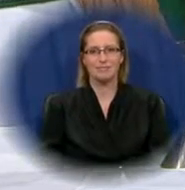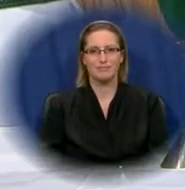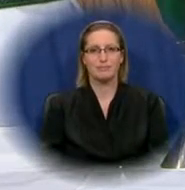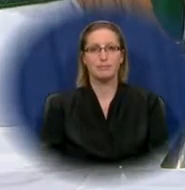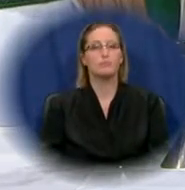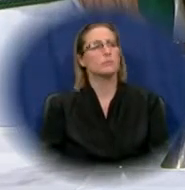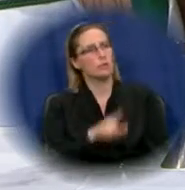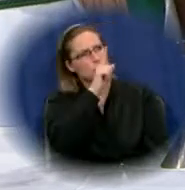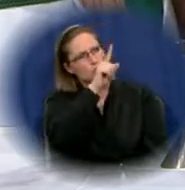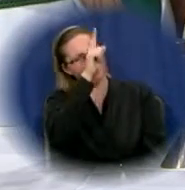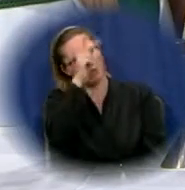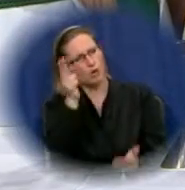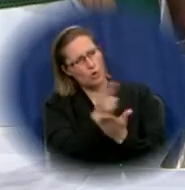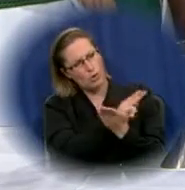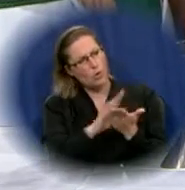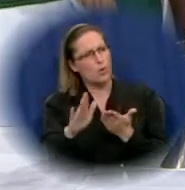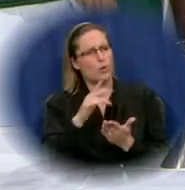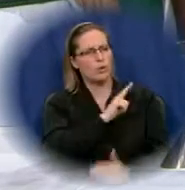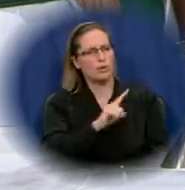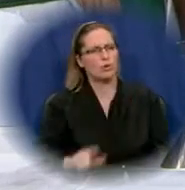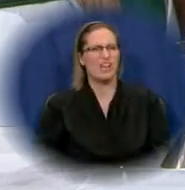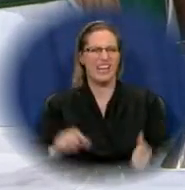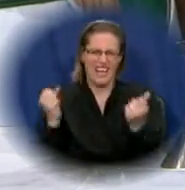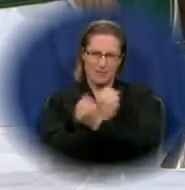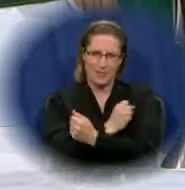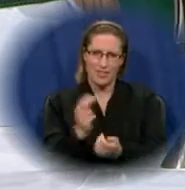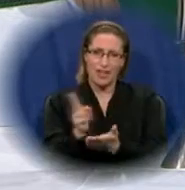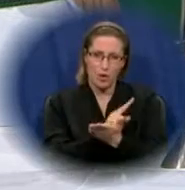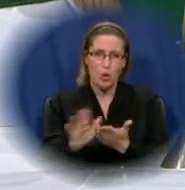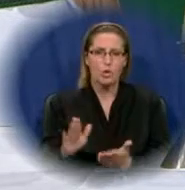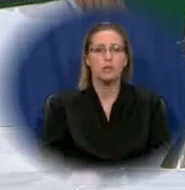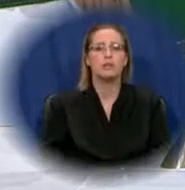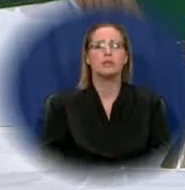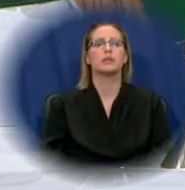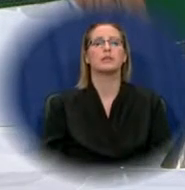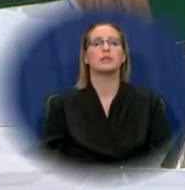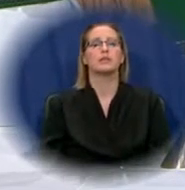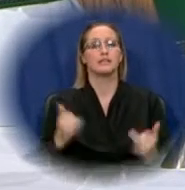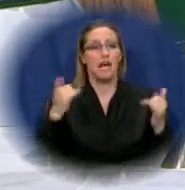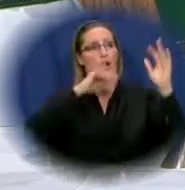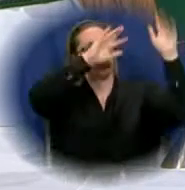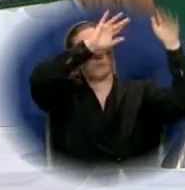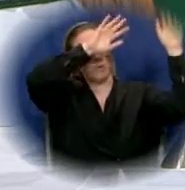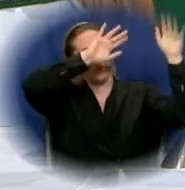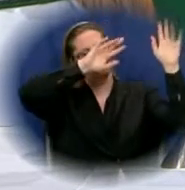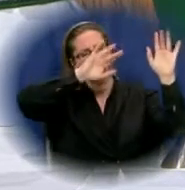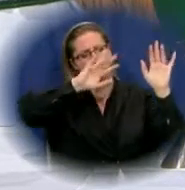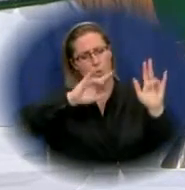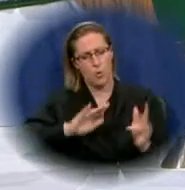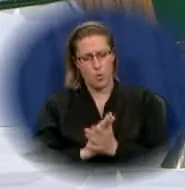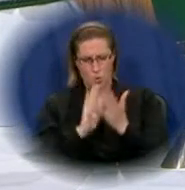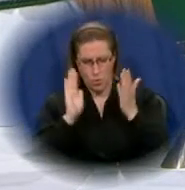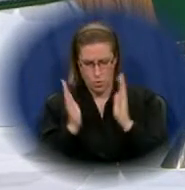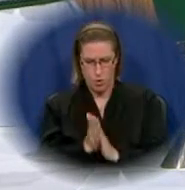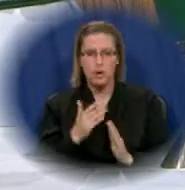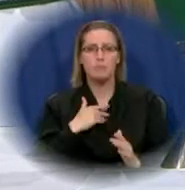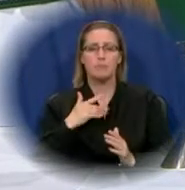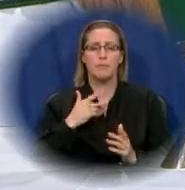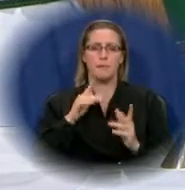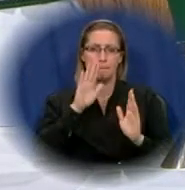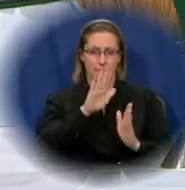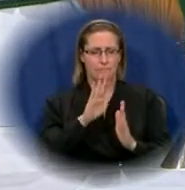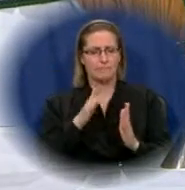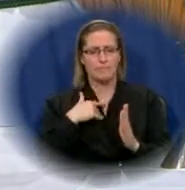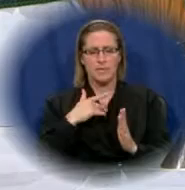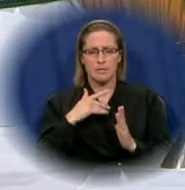You are indeed holy, O Lord, the fount of all holiness. Make holy, therefore, these gifts, we pray, by sending down your Spirit upon them